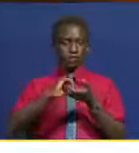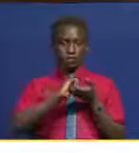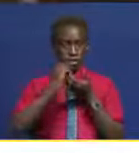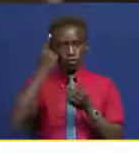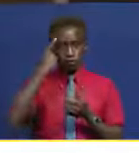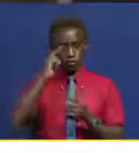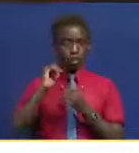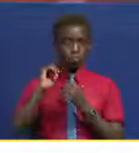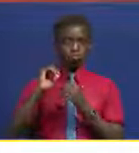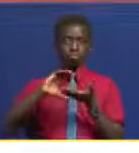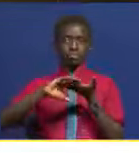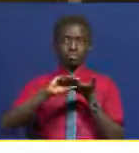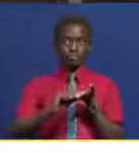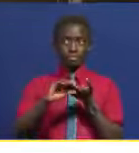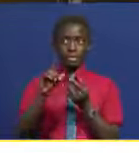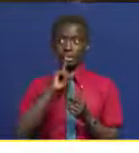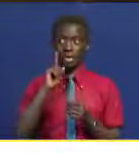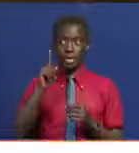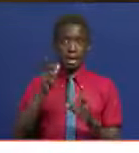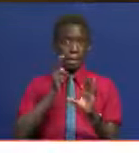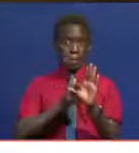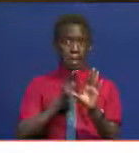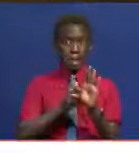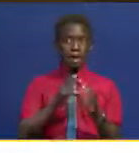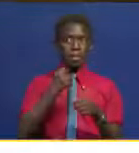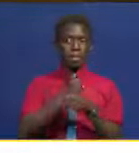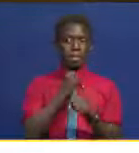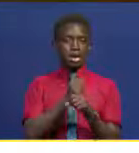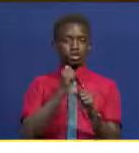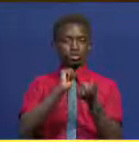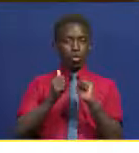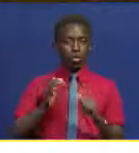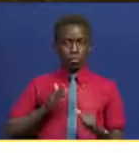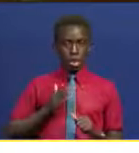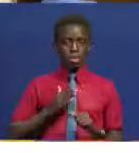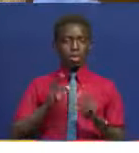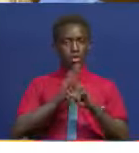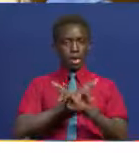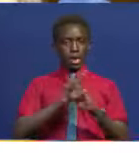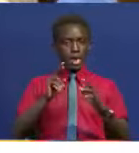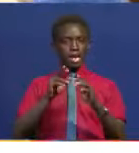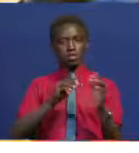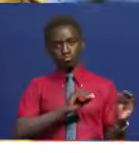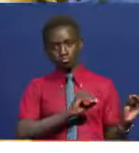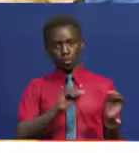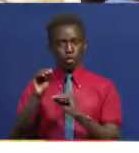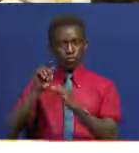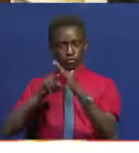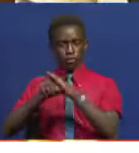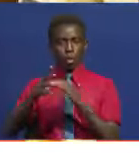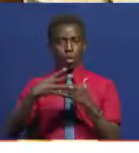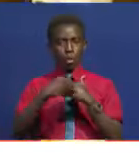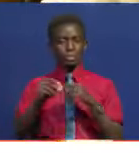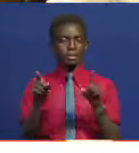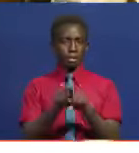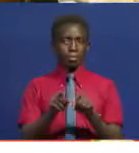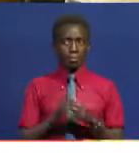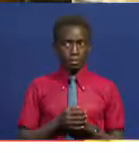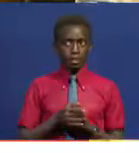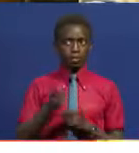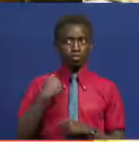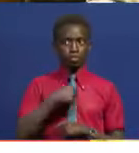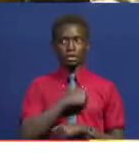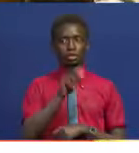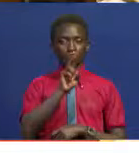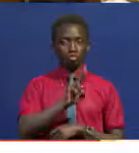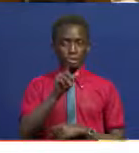said her participation will pave way for sportswomen in Kenya Judo in their pursuit. We are taking that advantage that we use